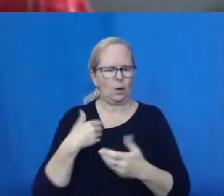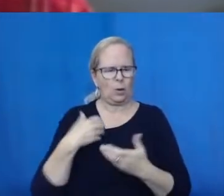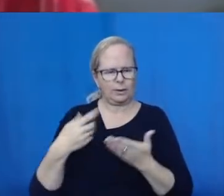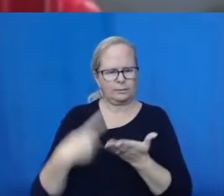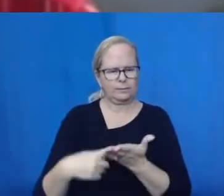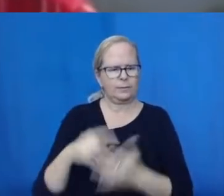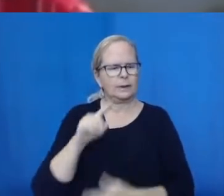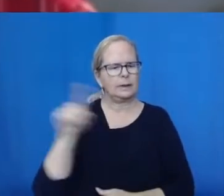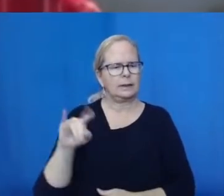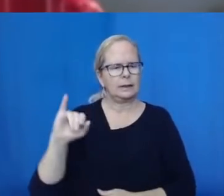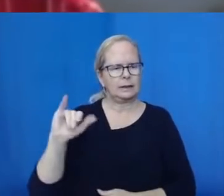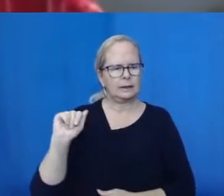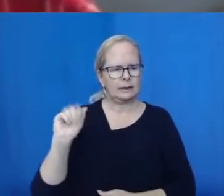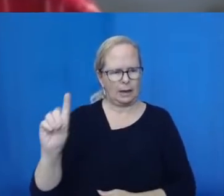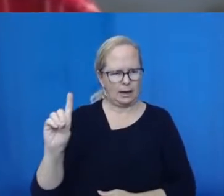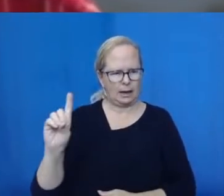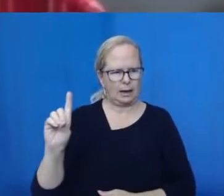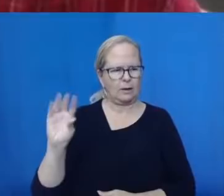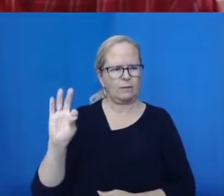Thanks. Can you hear me okay?